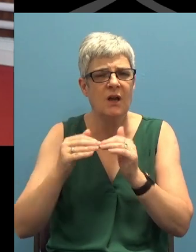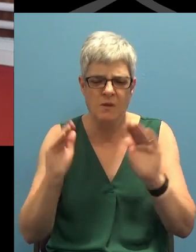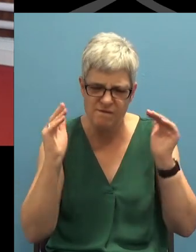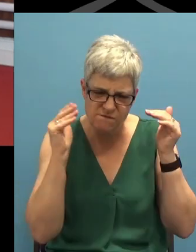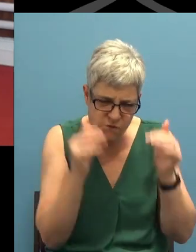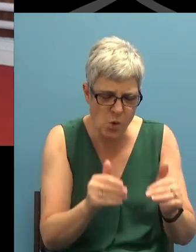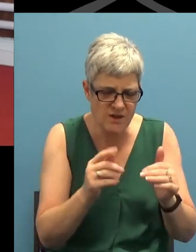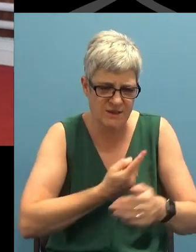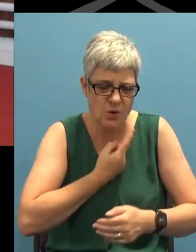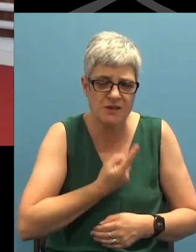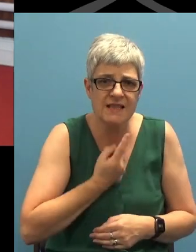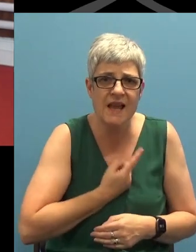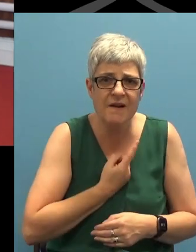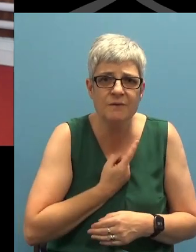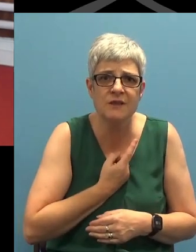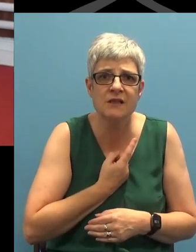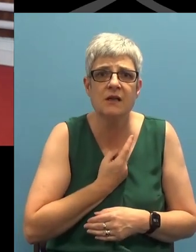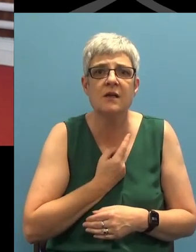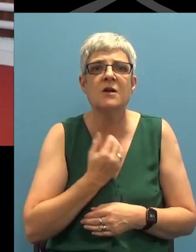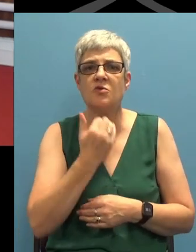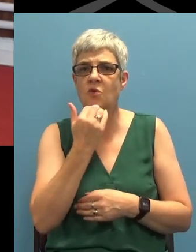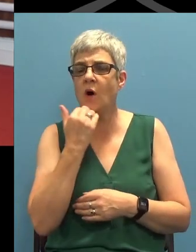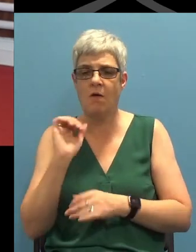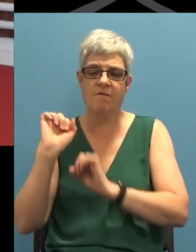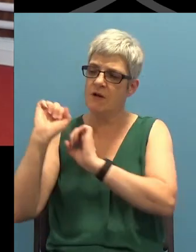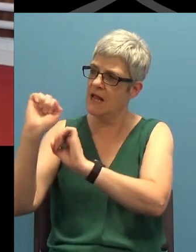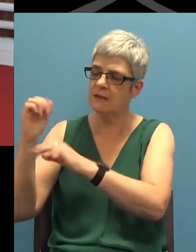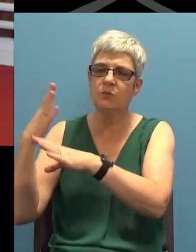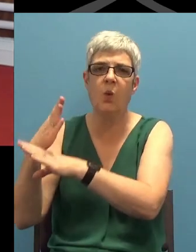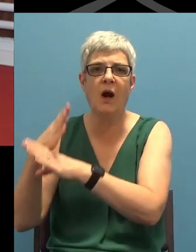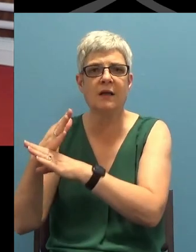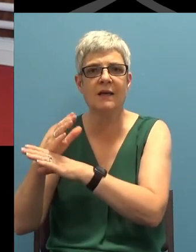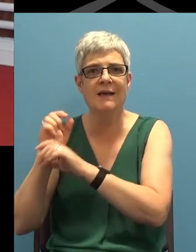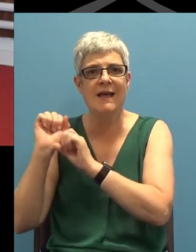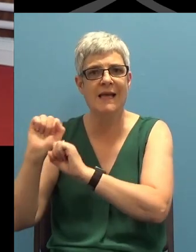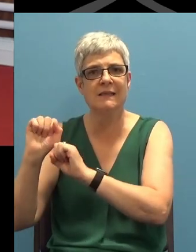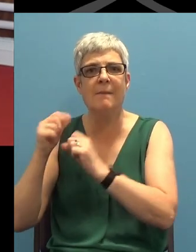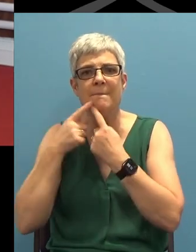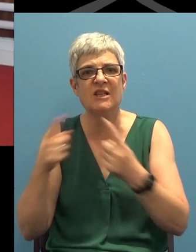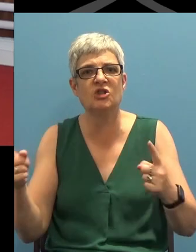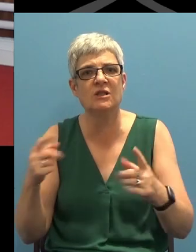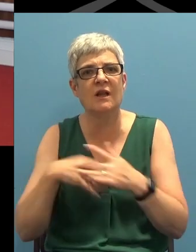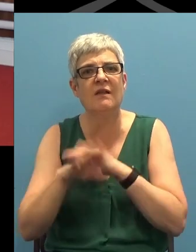much on ourselves and not enough on his work and his mission in the world.